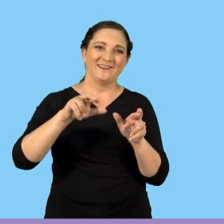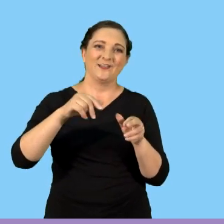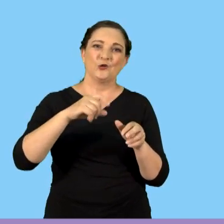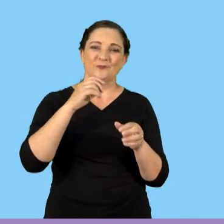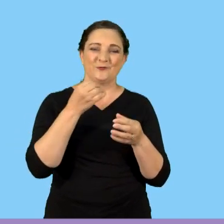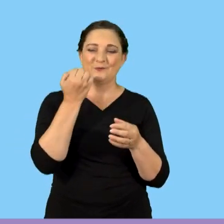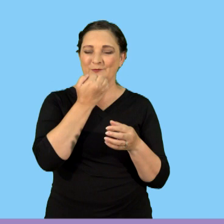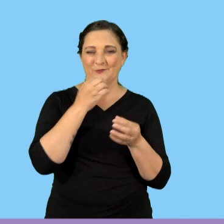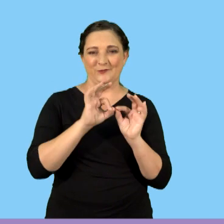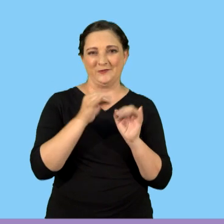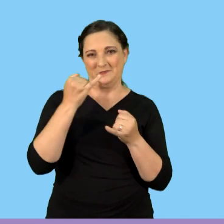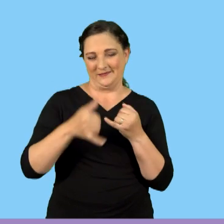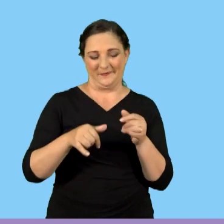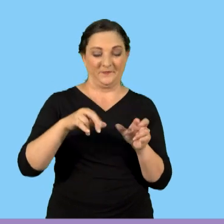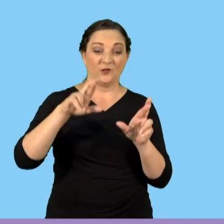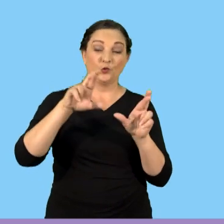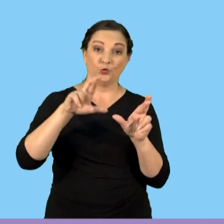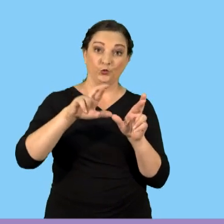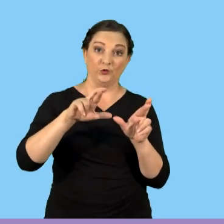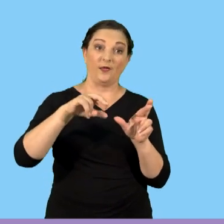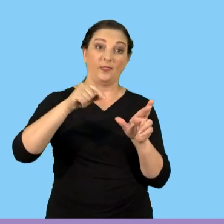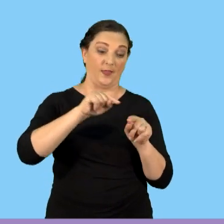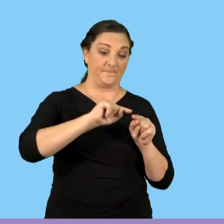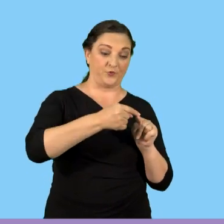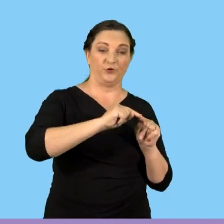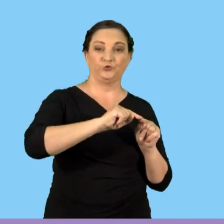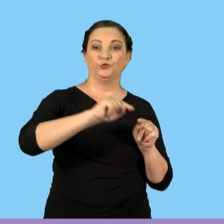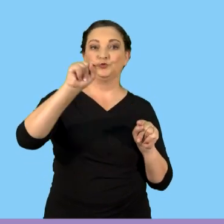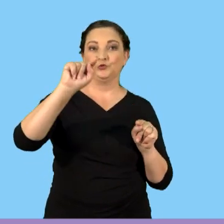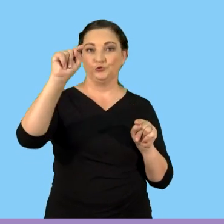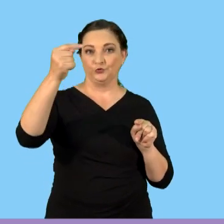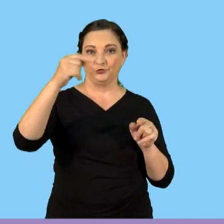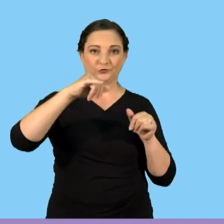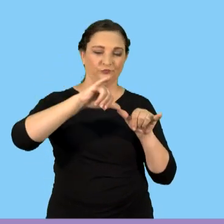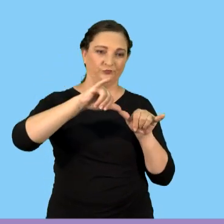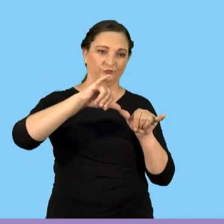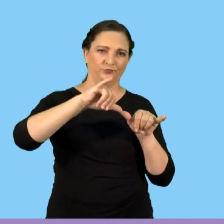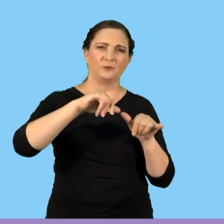and just connect those 2 points, then that is going to be